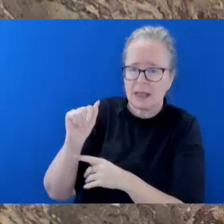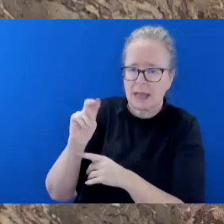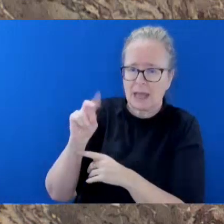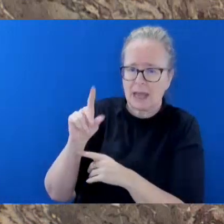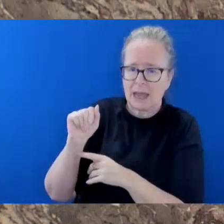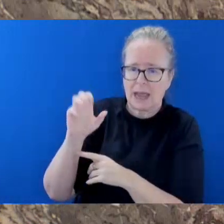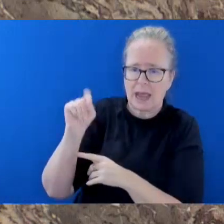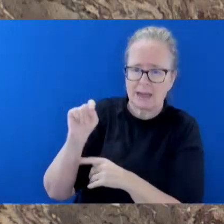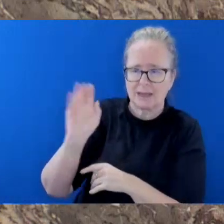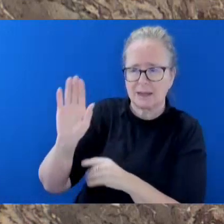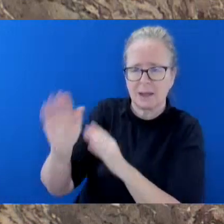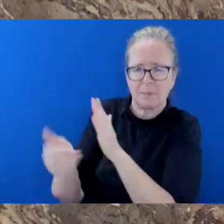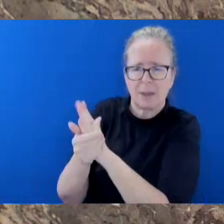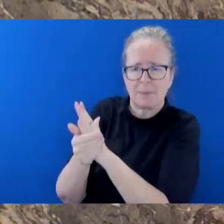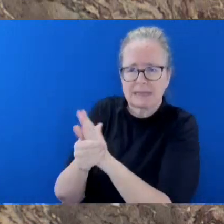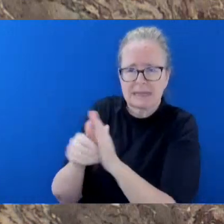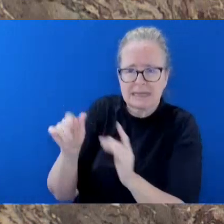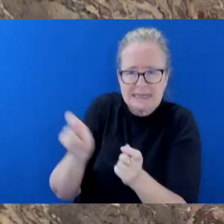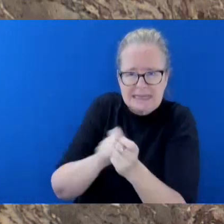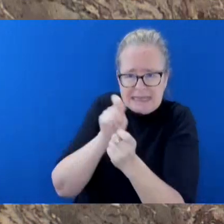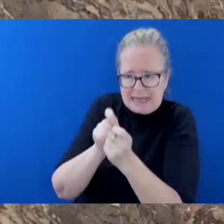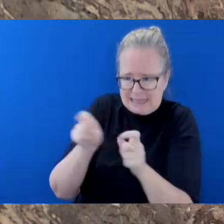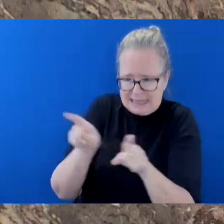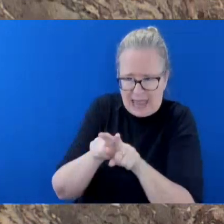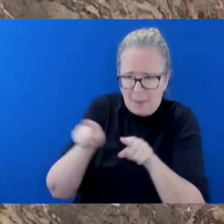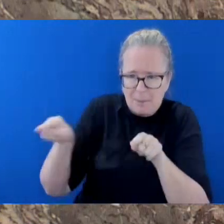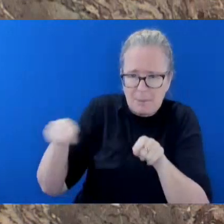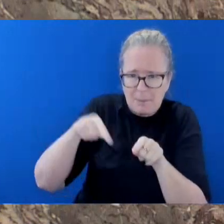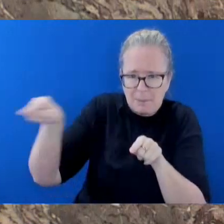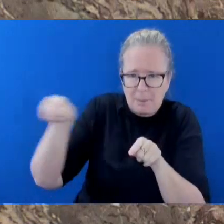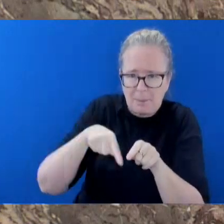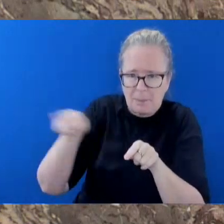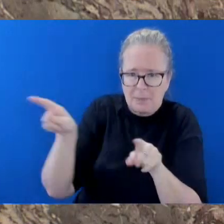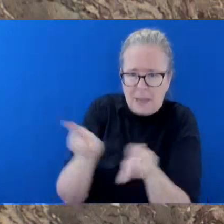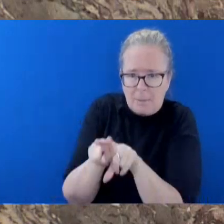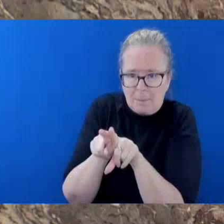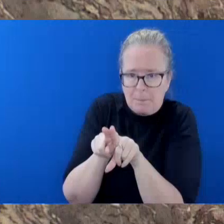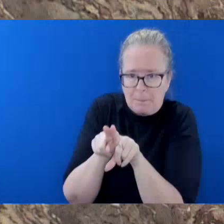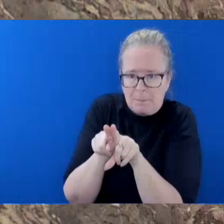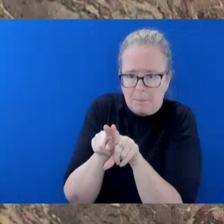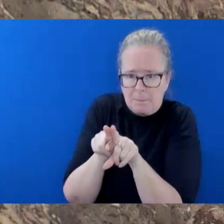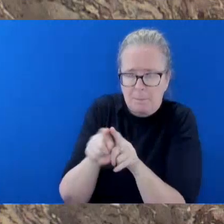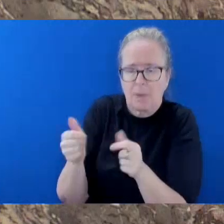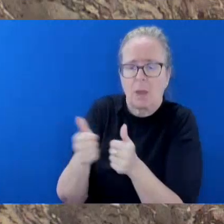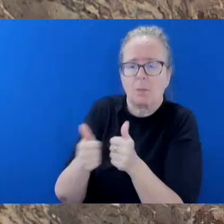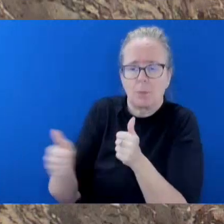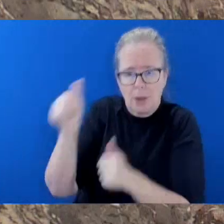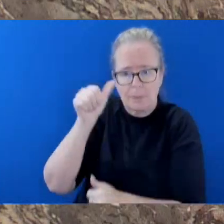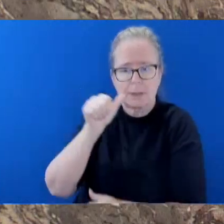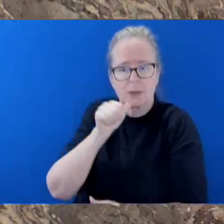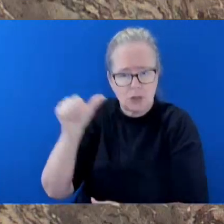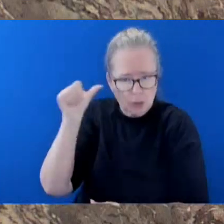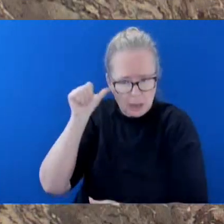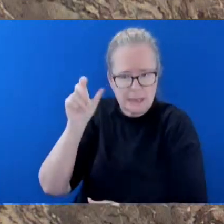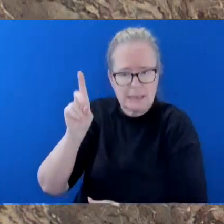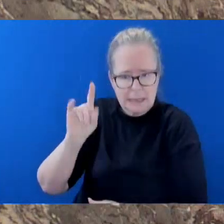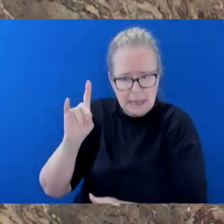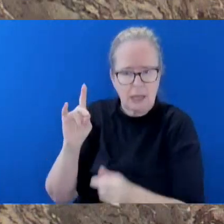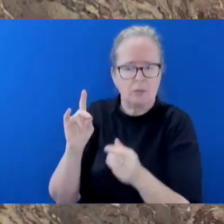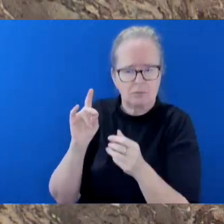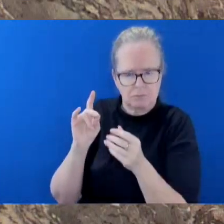is this. As the Premier did yesterday with the Land Act amendments, will he stand in the House today and